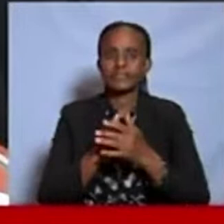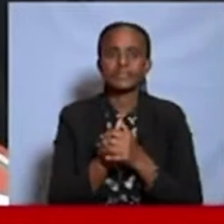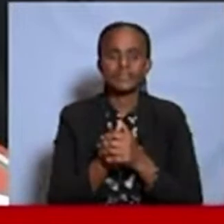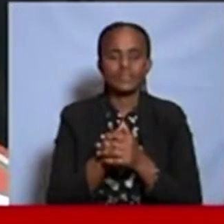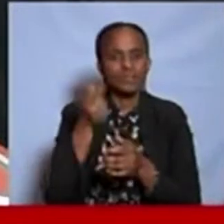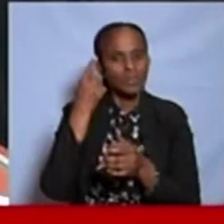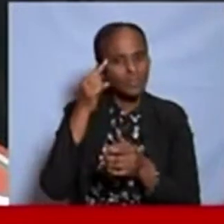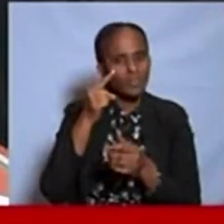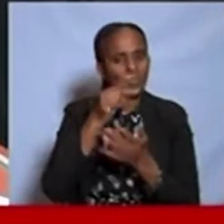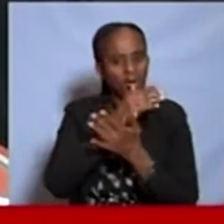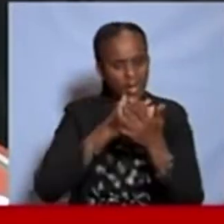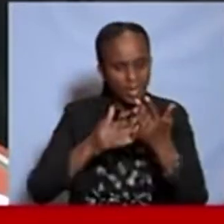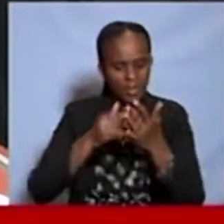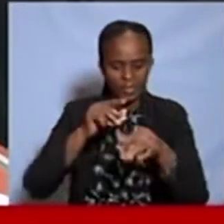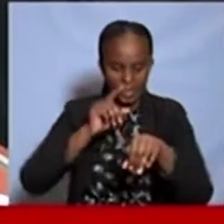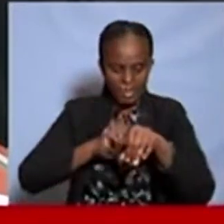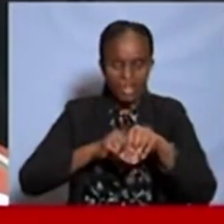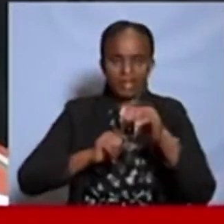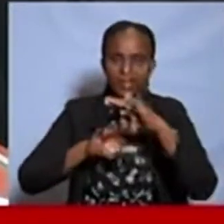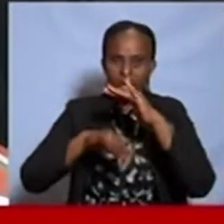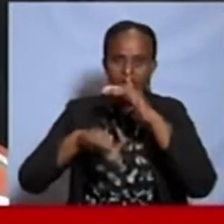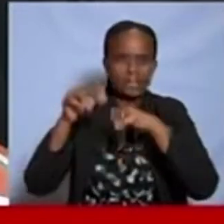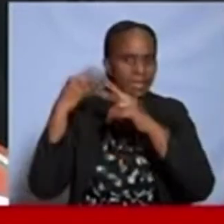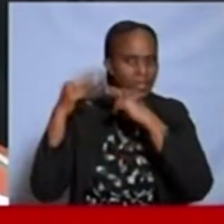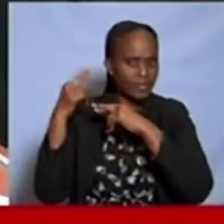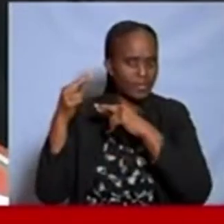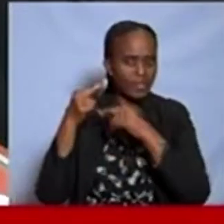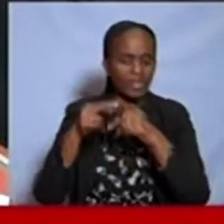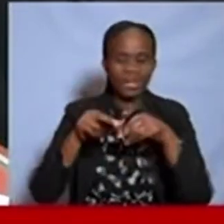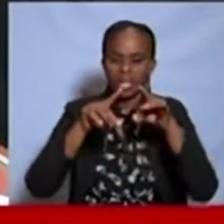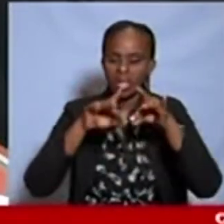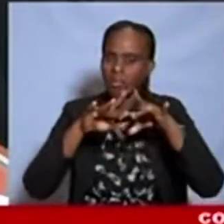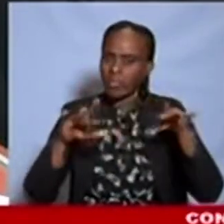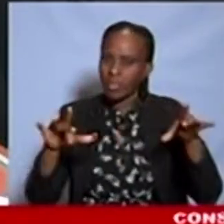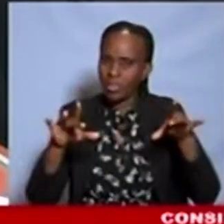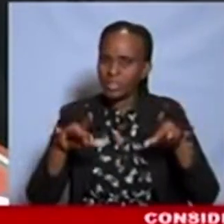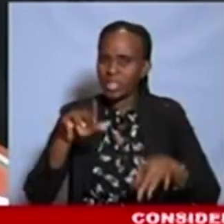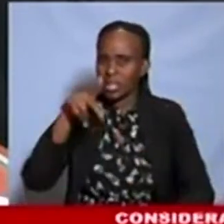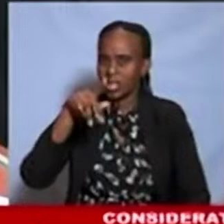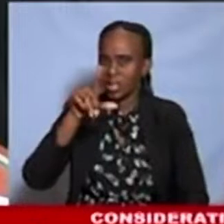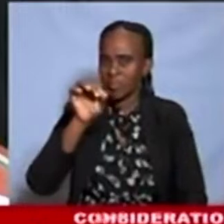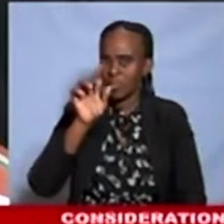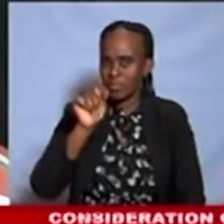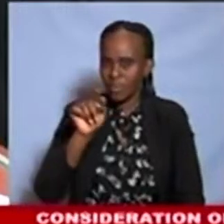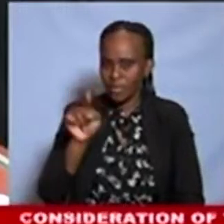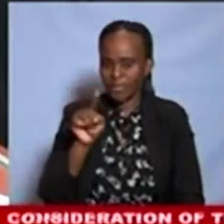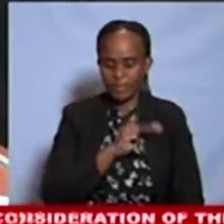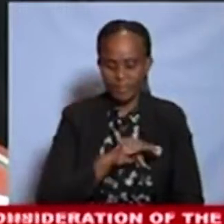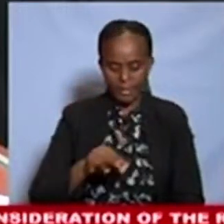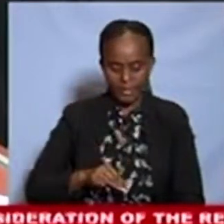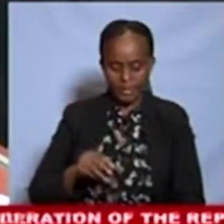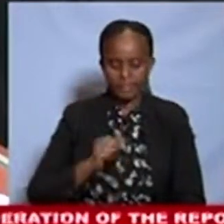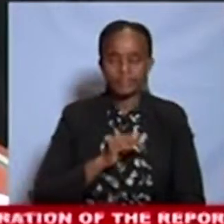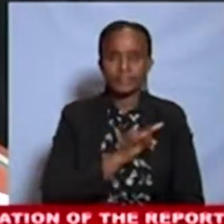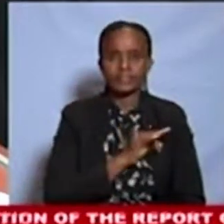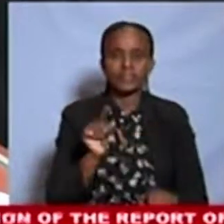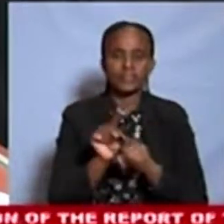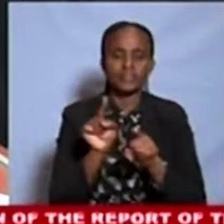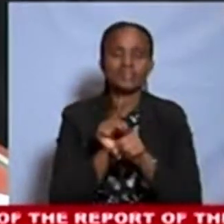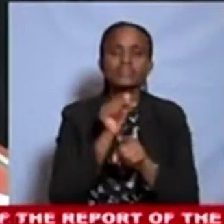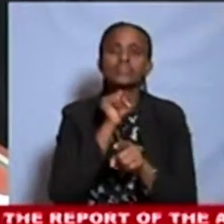for half during the period under review. On plot premiums, market stores, members of staff did not